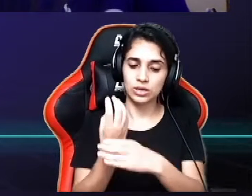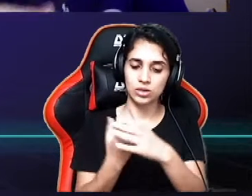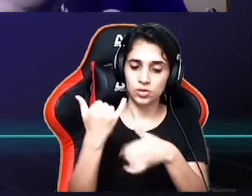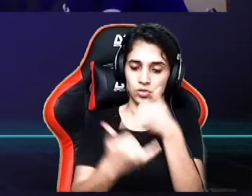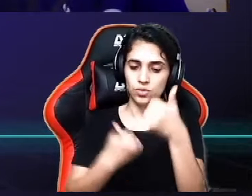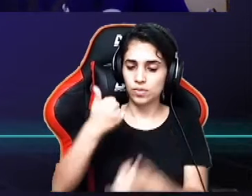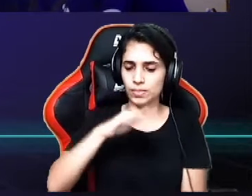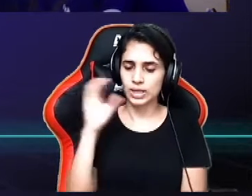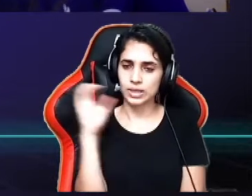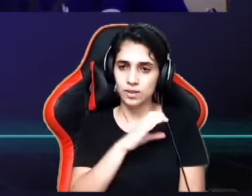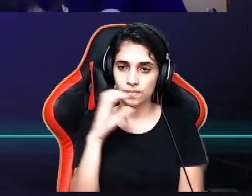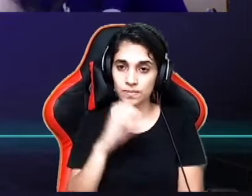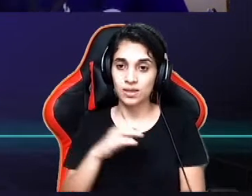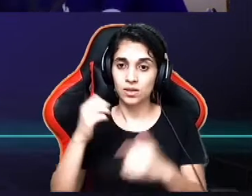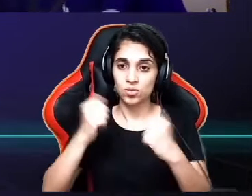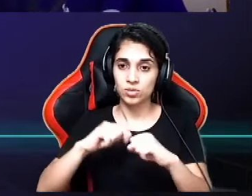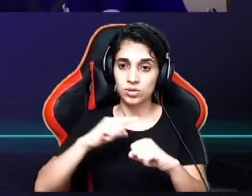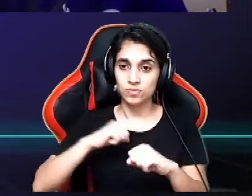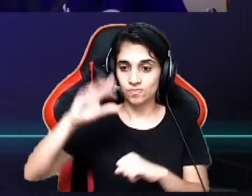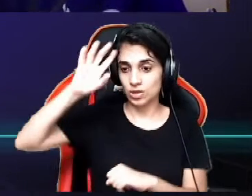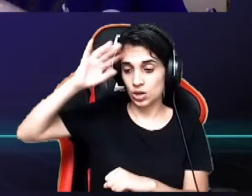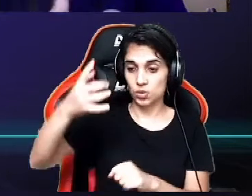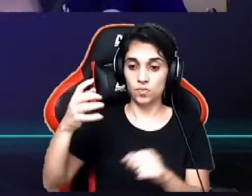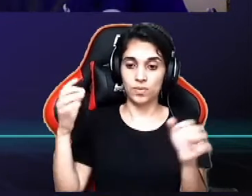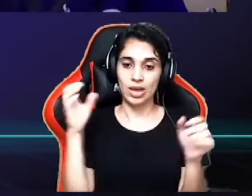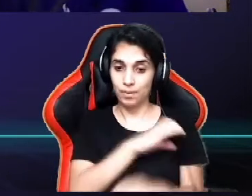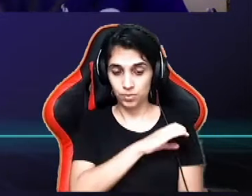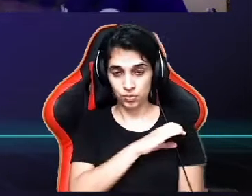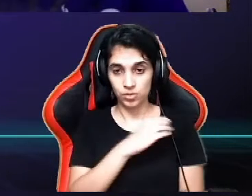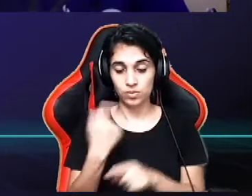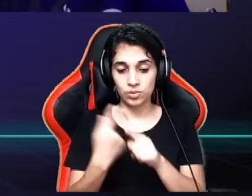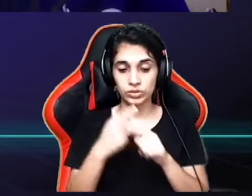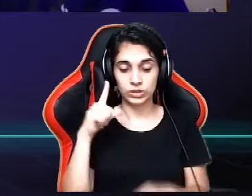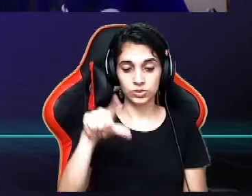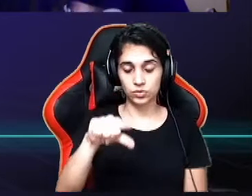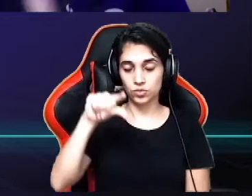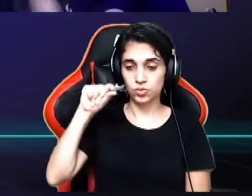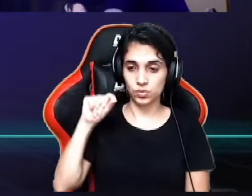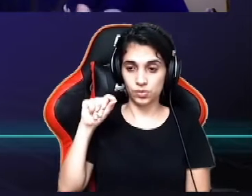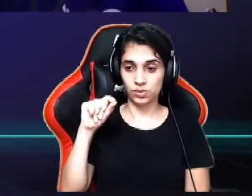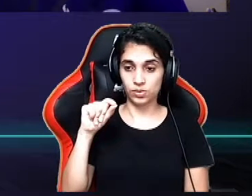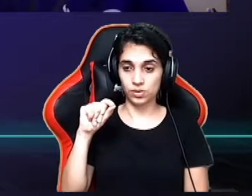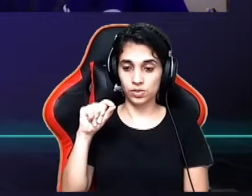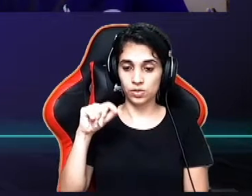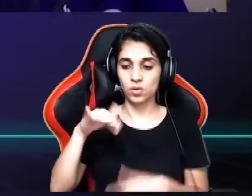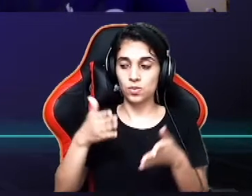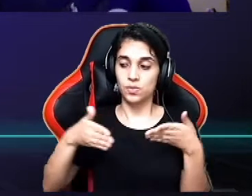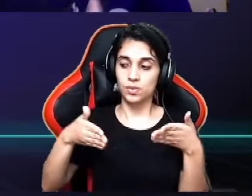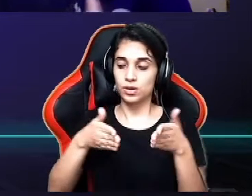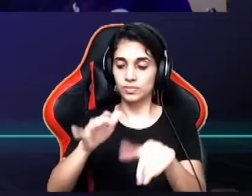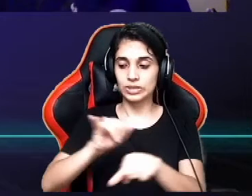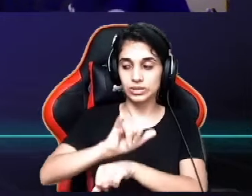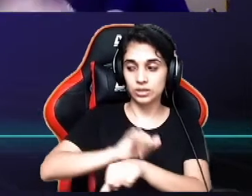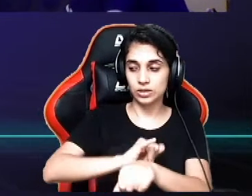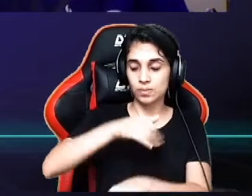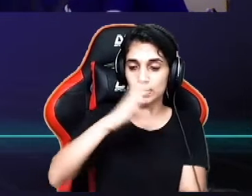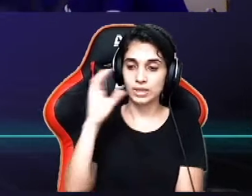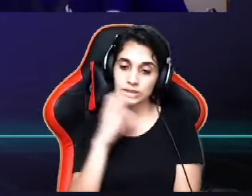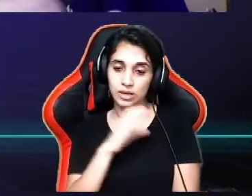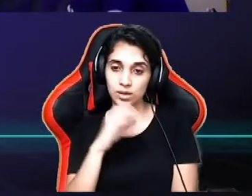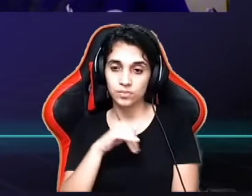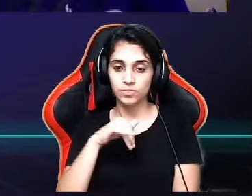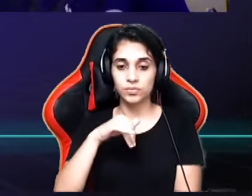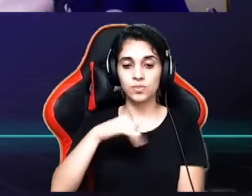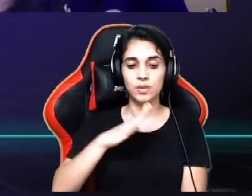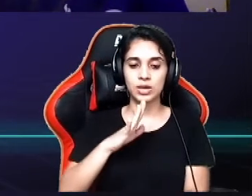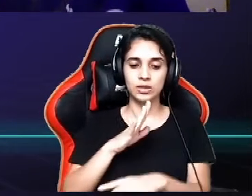you're going to be leveling up, but you're going to have some quick decision making points to see if, fork on